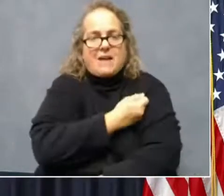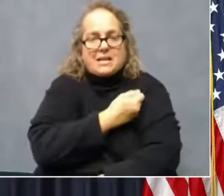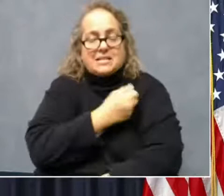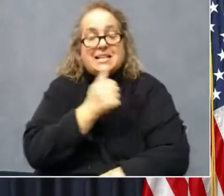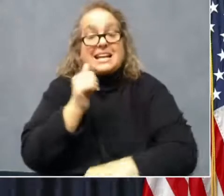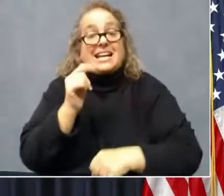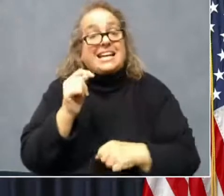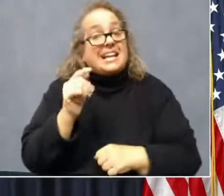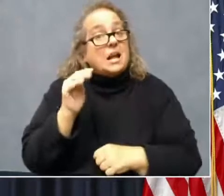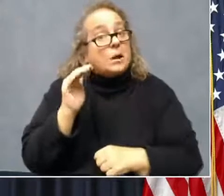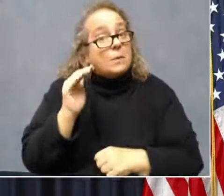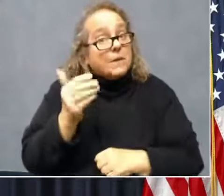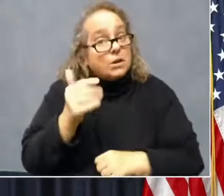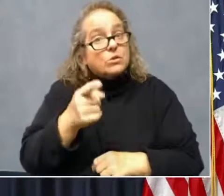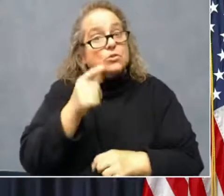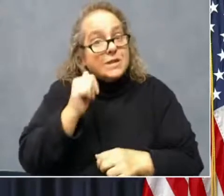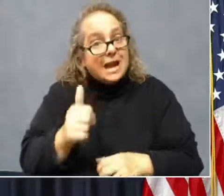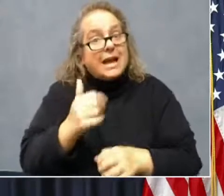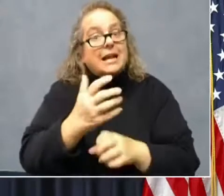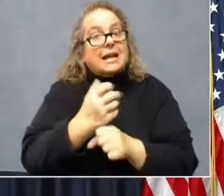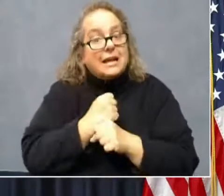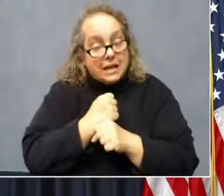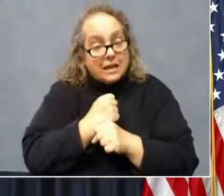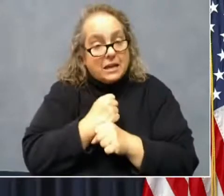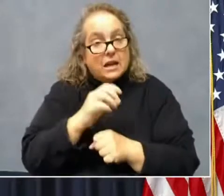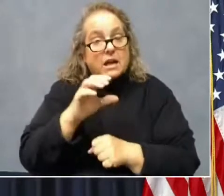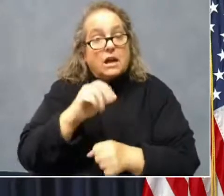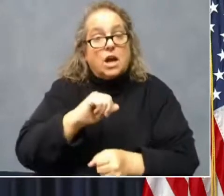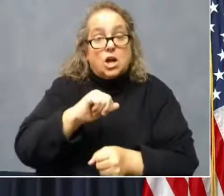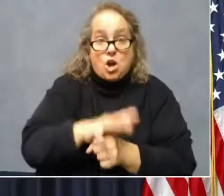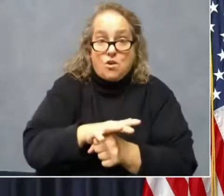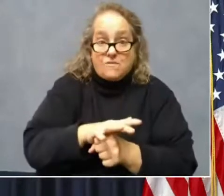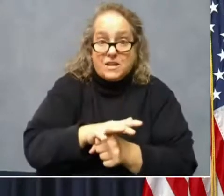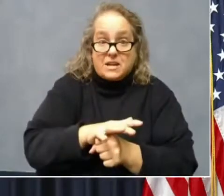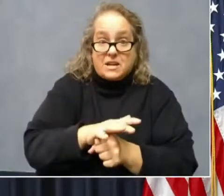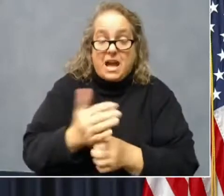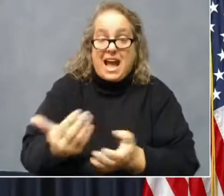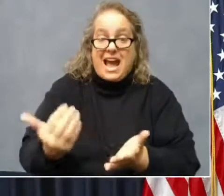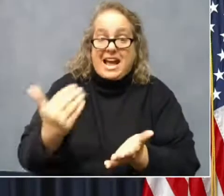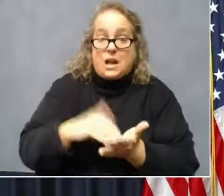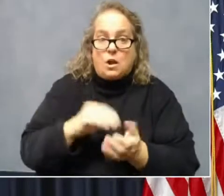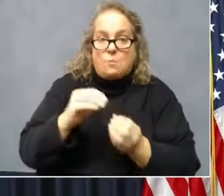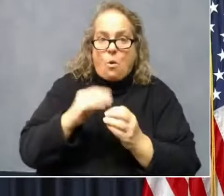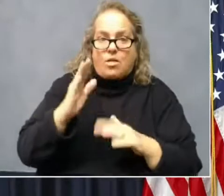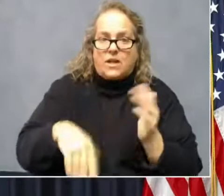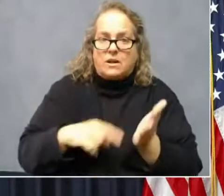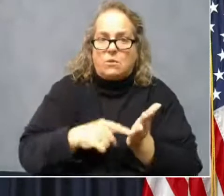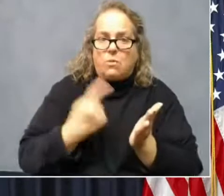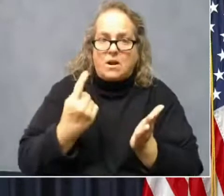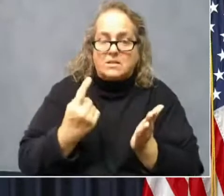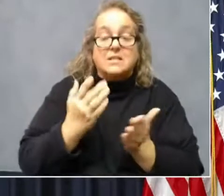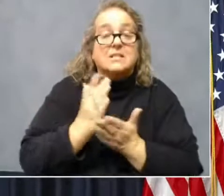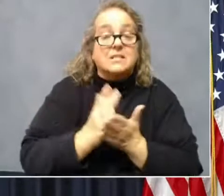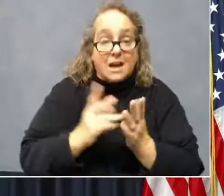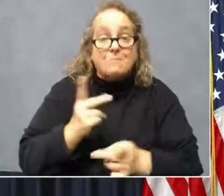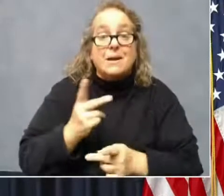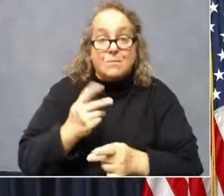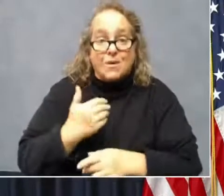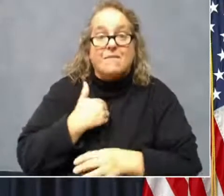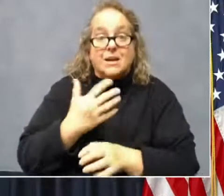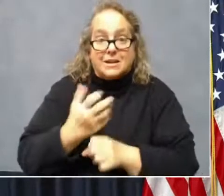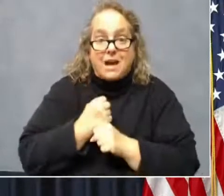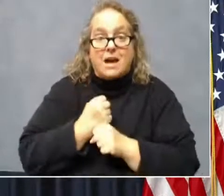get COVID-19, at least some people have, more than once. We believe that, at